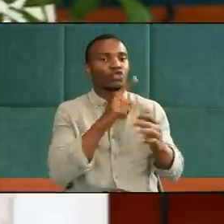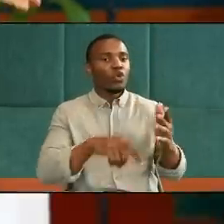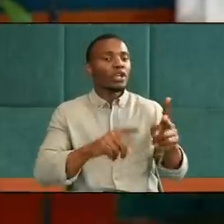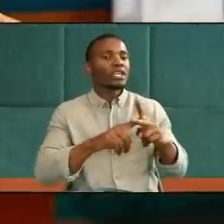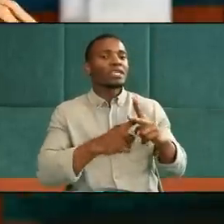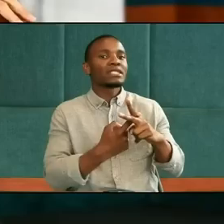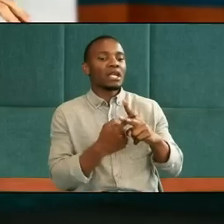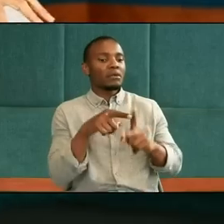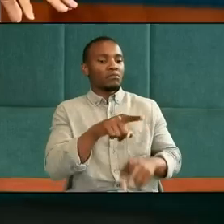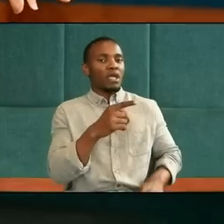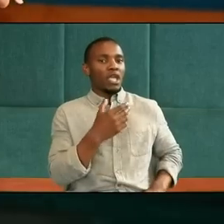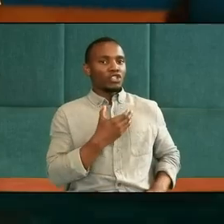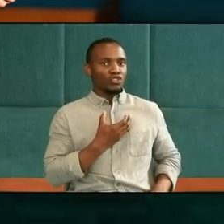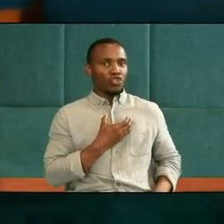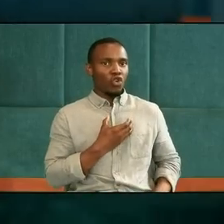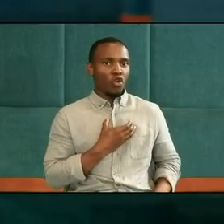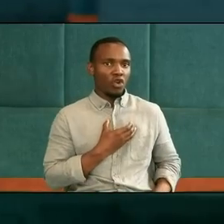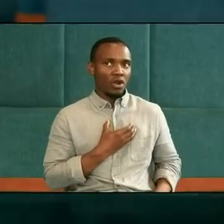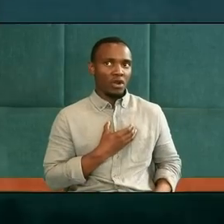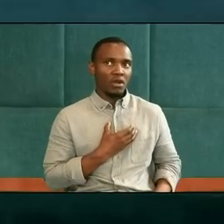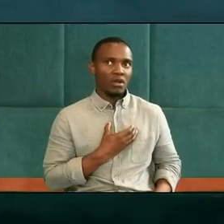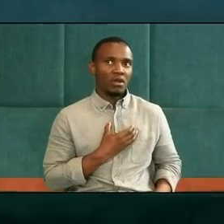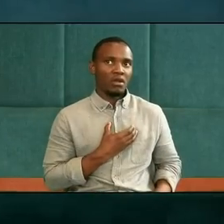start his own